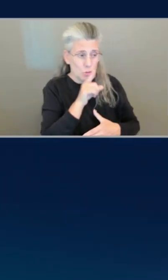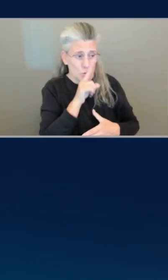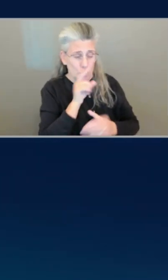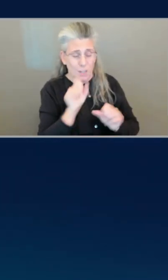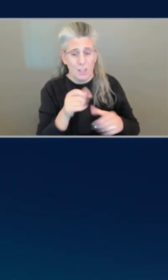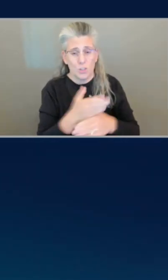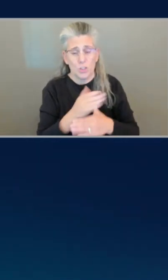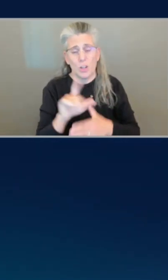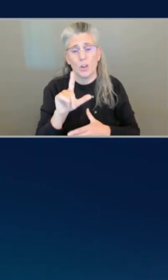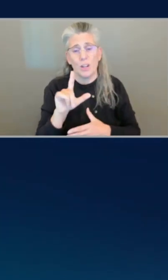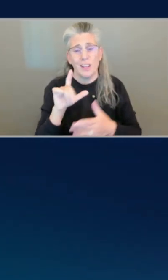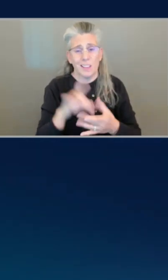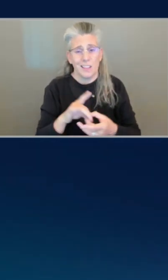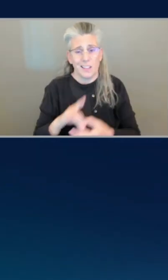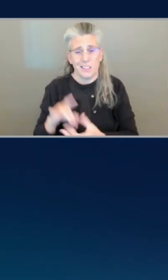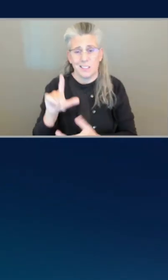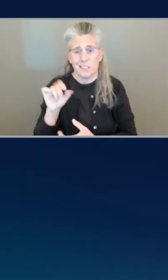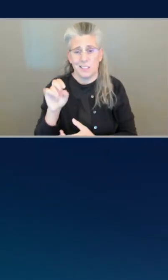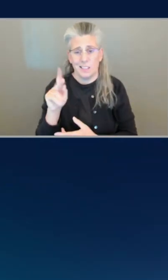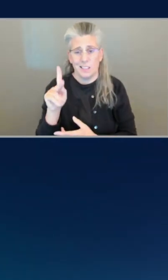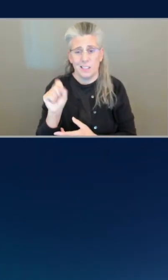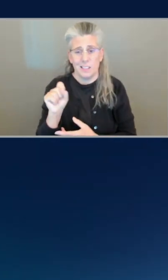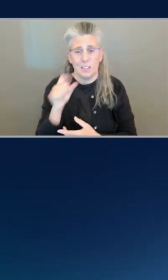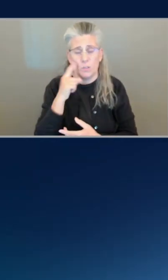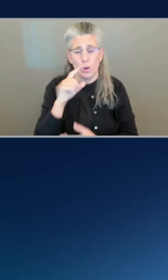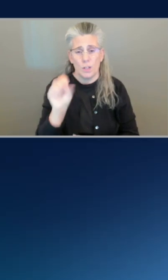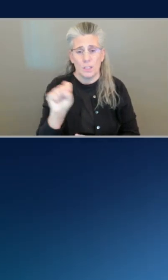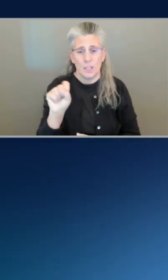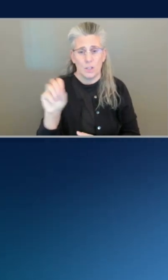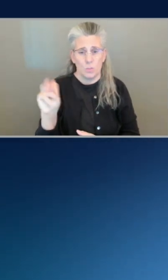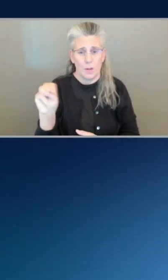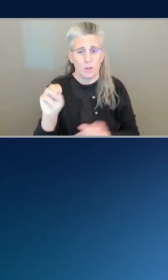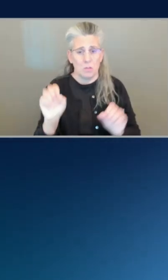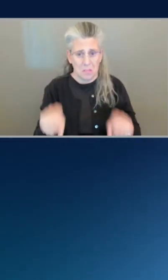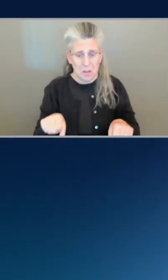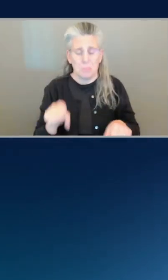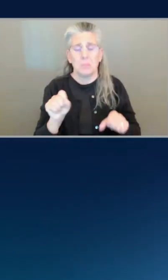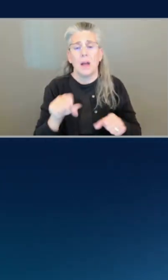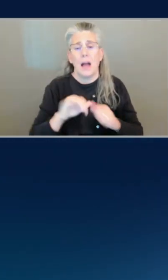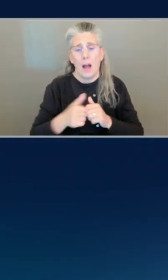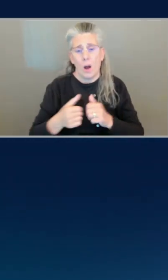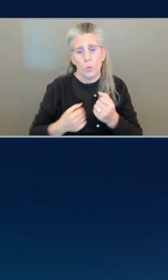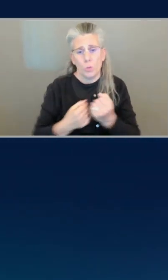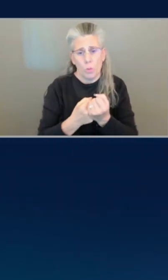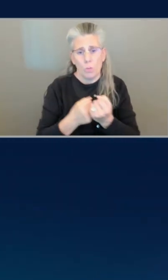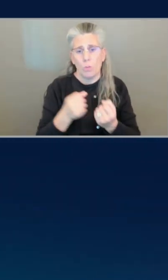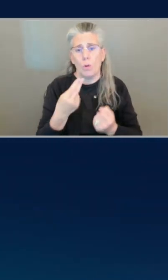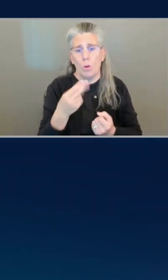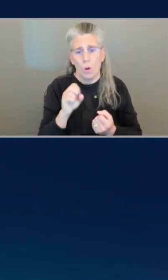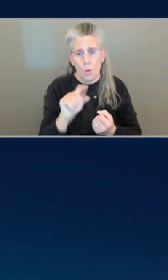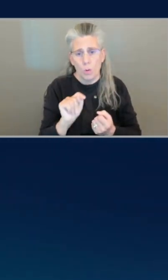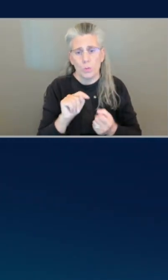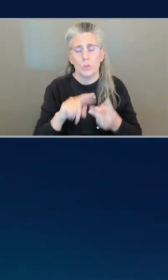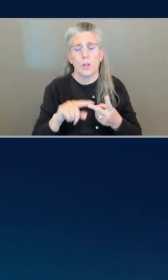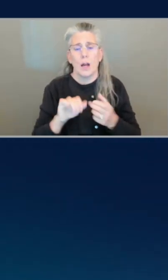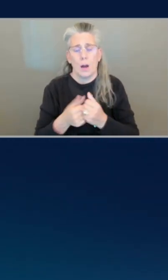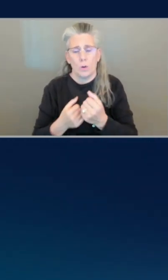AI GitHub, okay, all of our examples are there. How to host these models, how to host the adapters, how